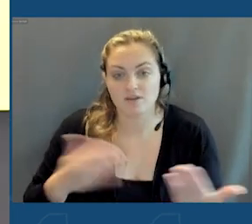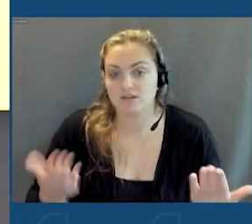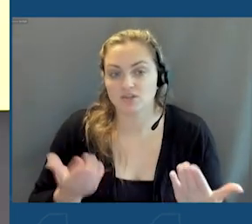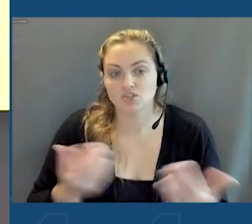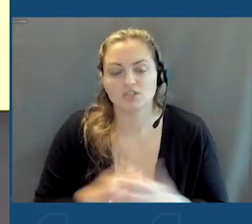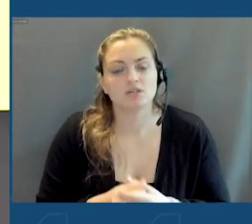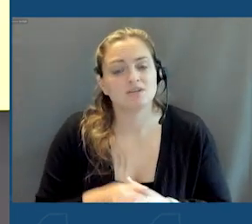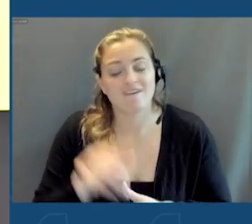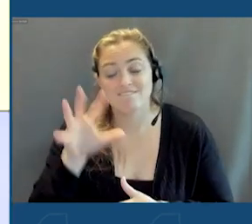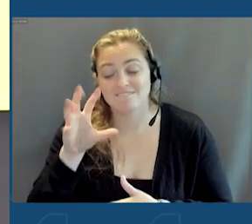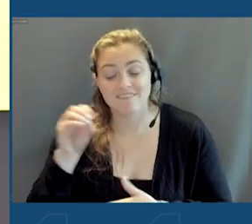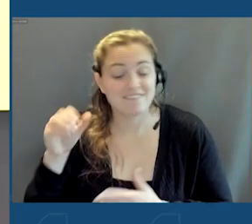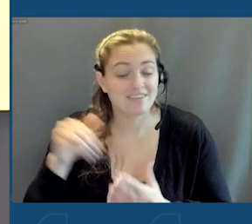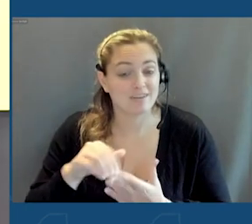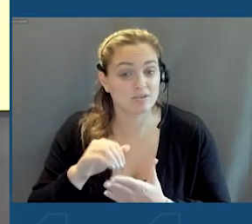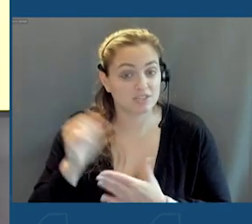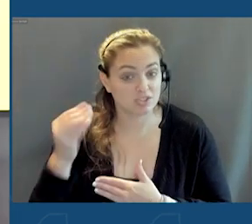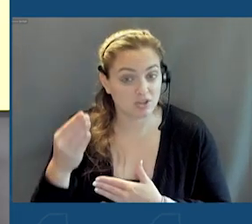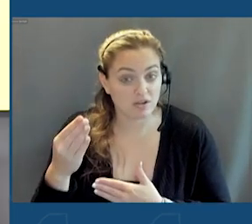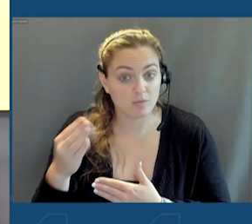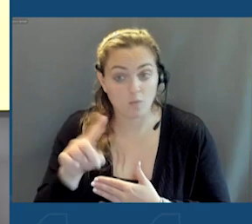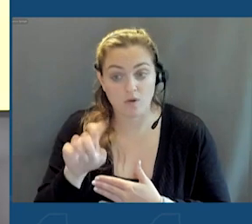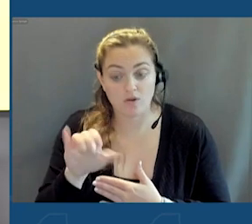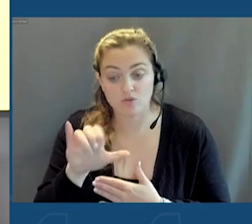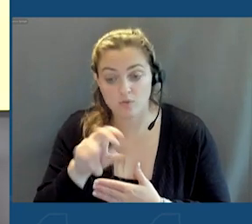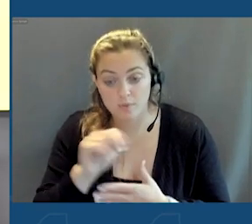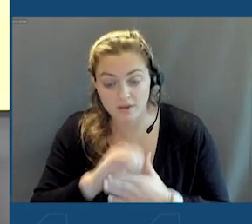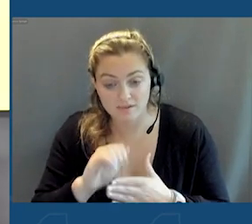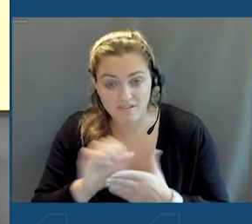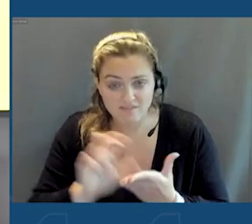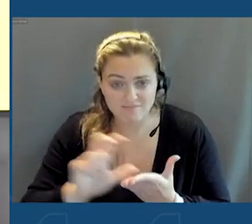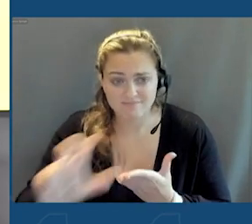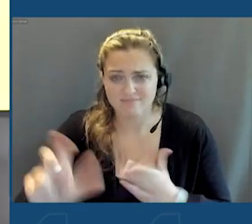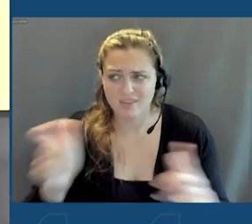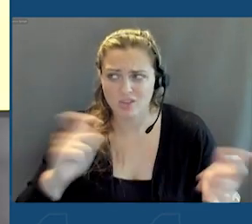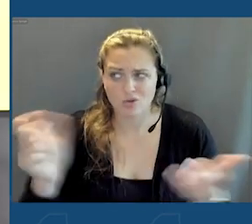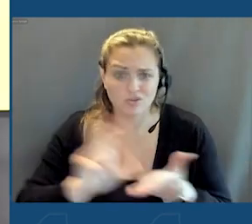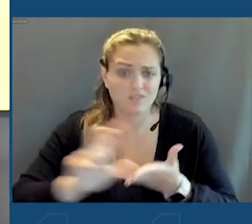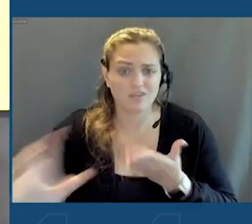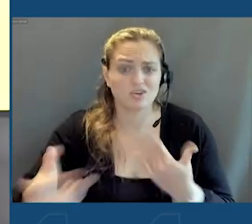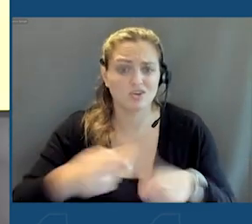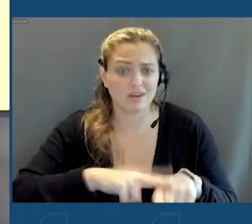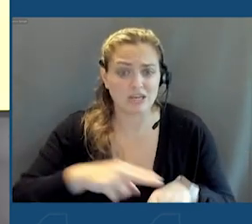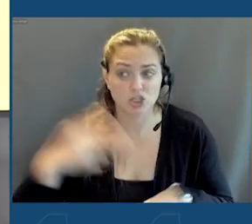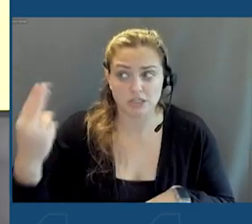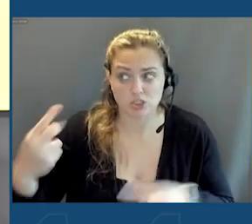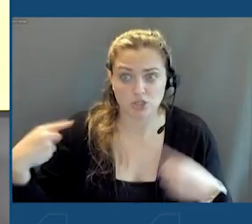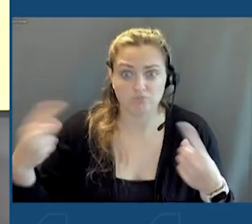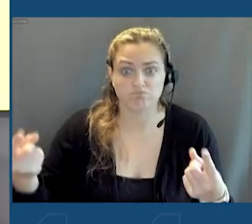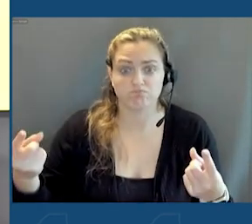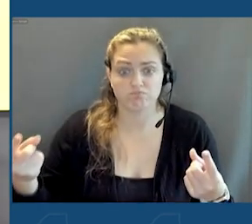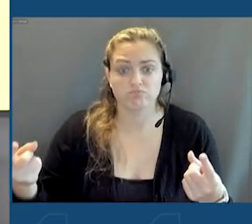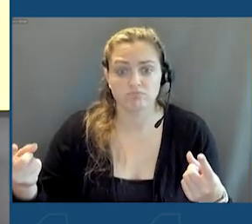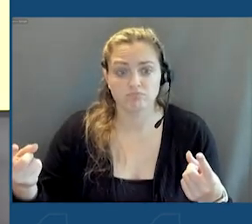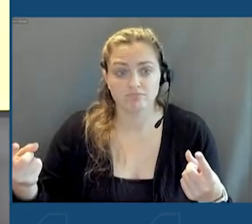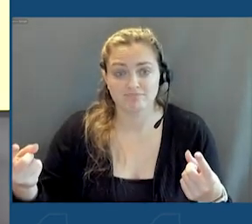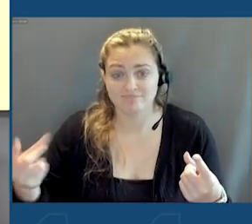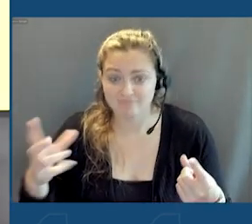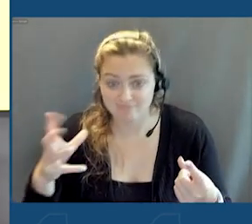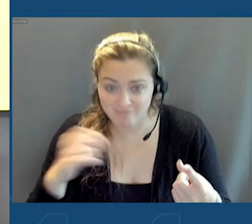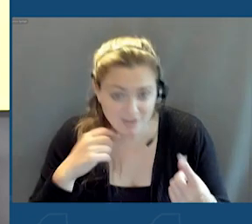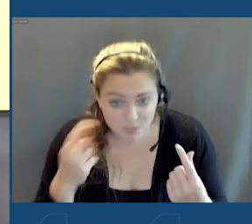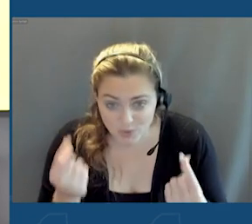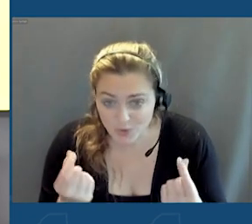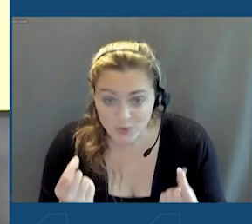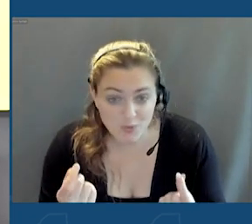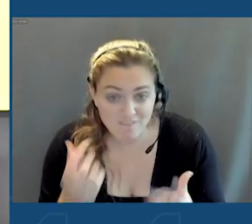50,000 jobs coming, $100 billion investment, the largest investment in our nation's history. And guess what I made them do to get help